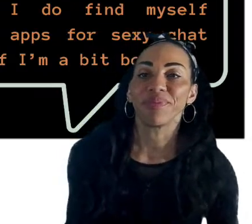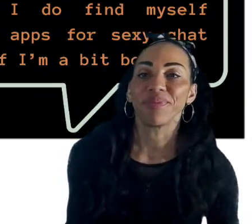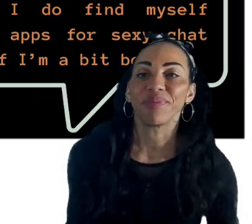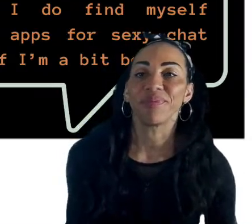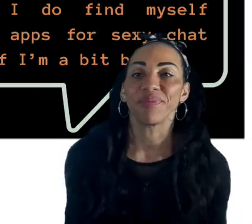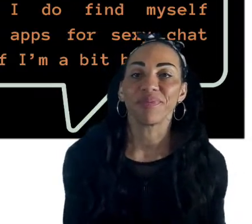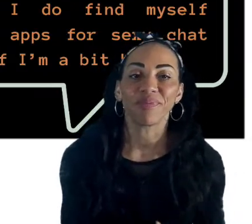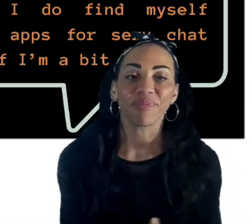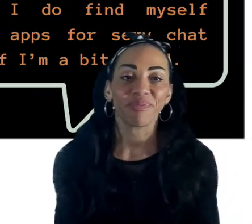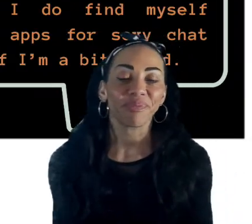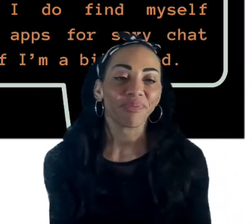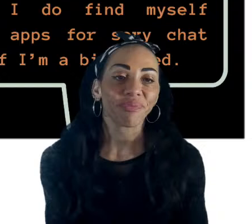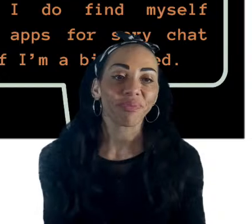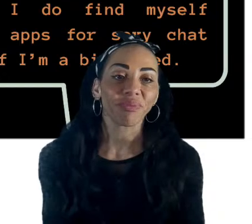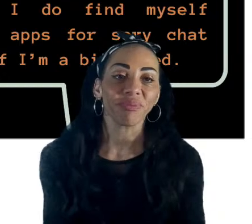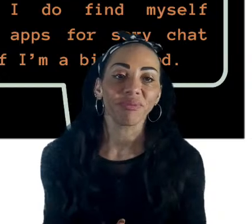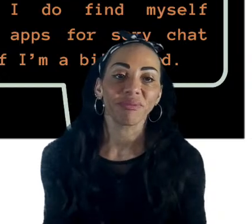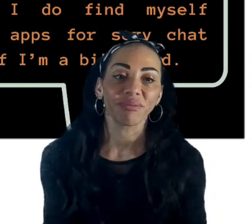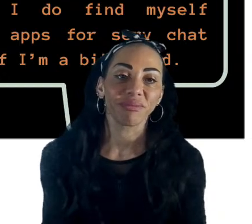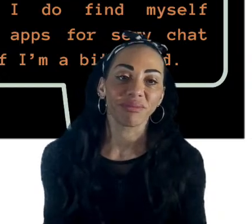Yeah, so